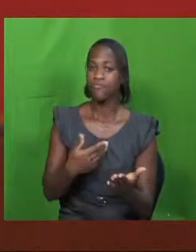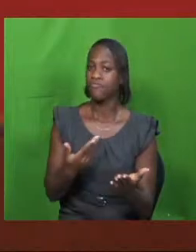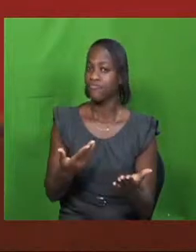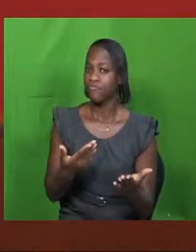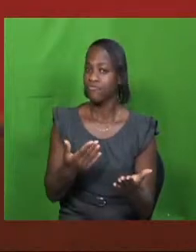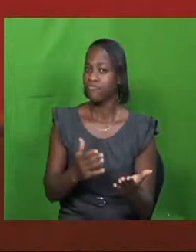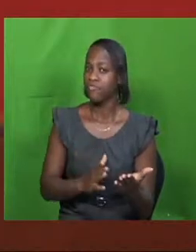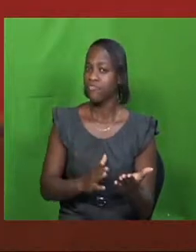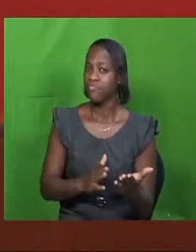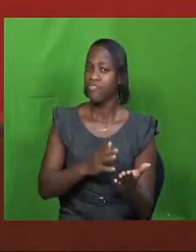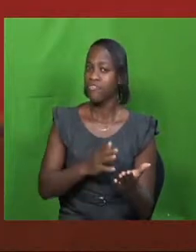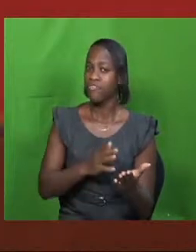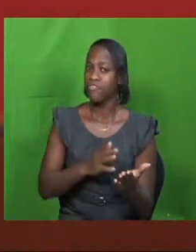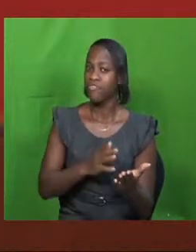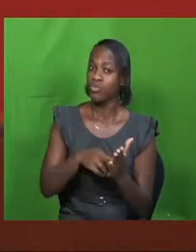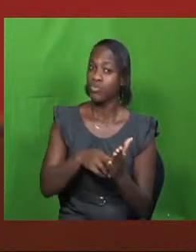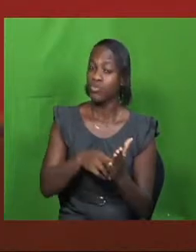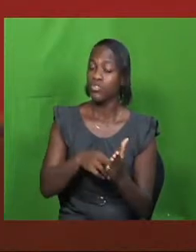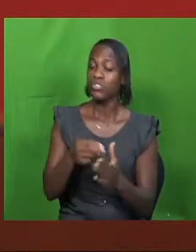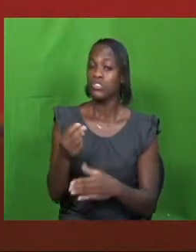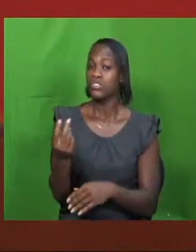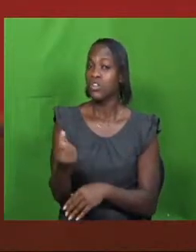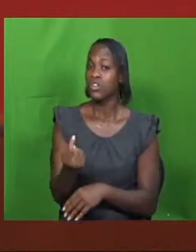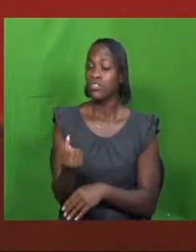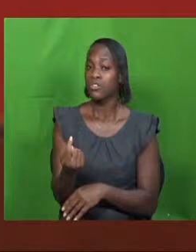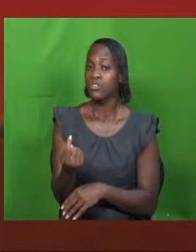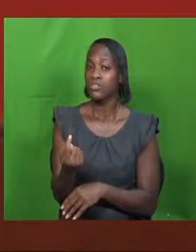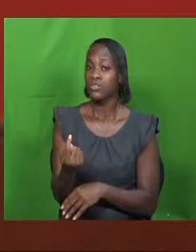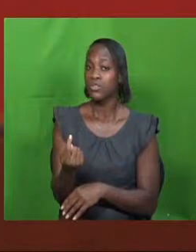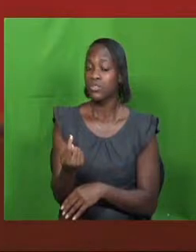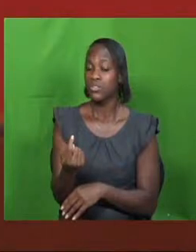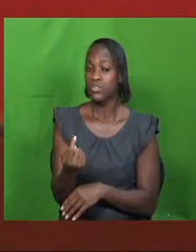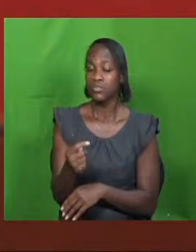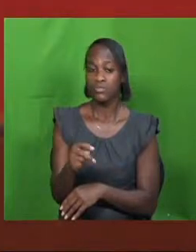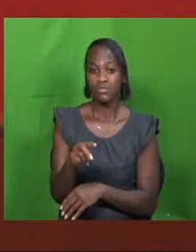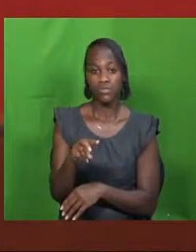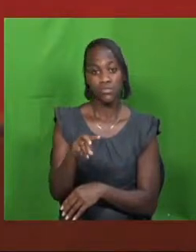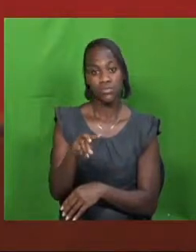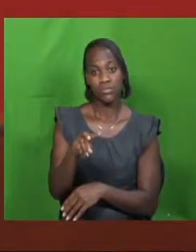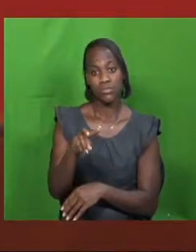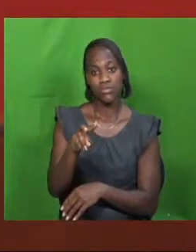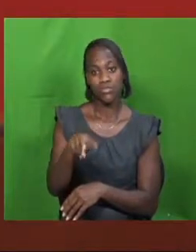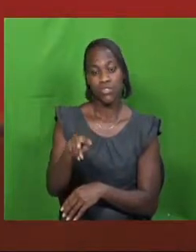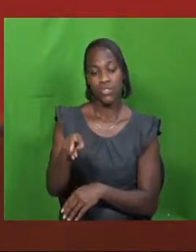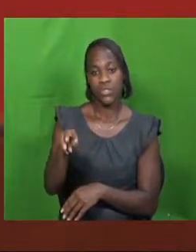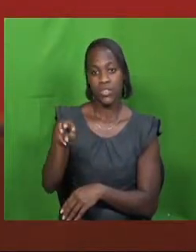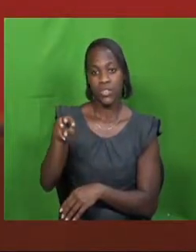official report of Tuesday, 22nd March